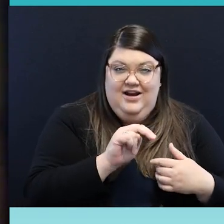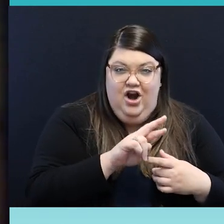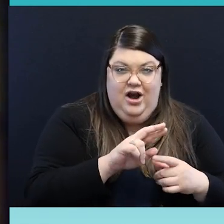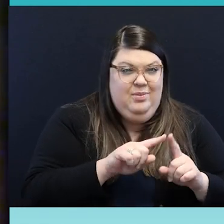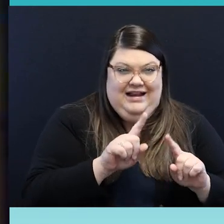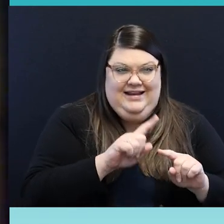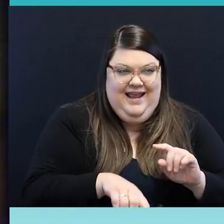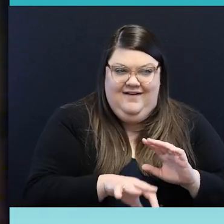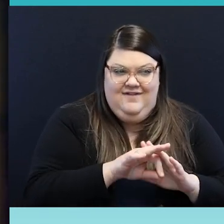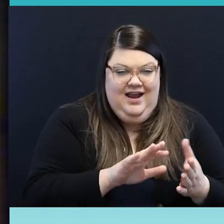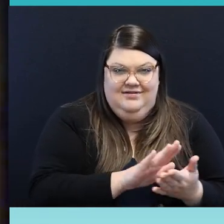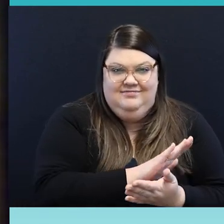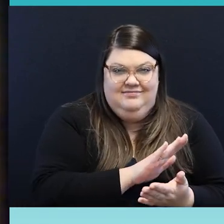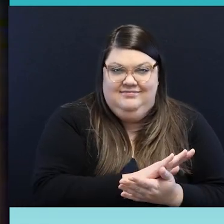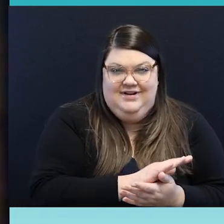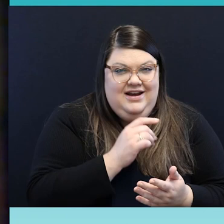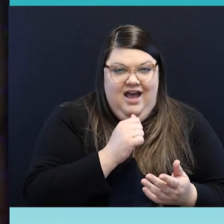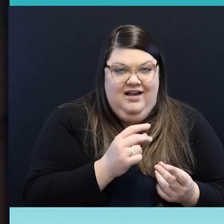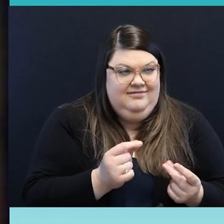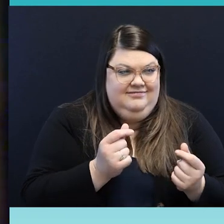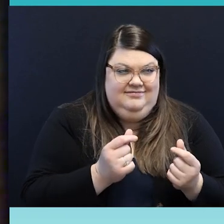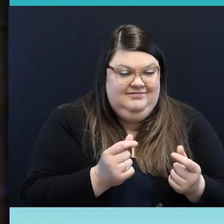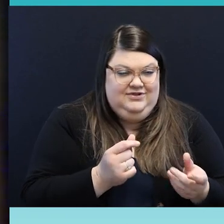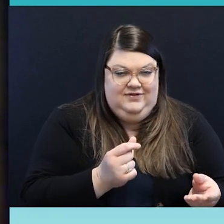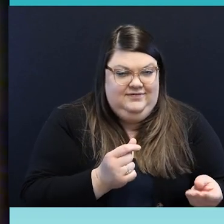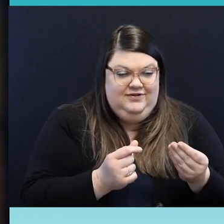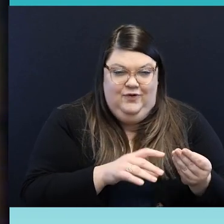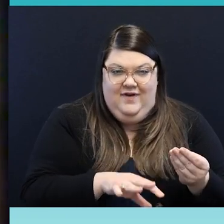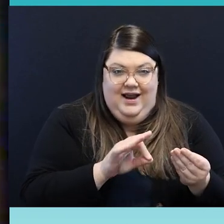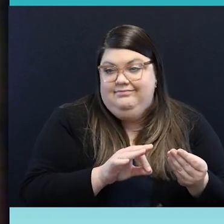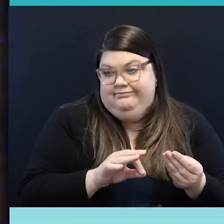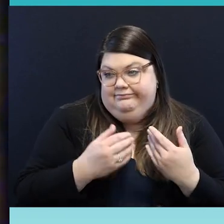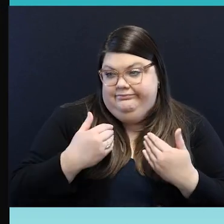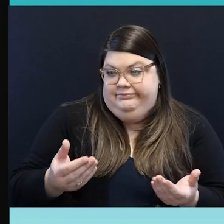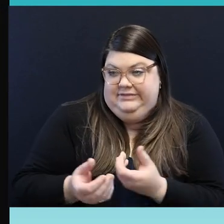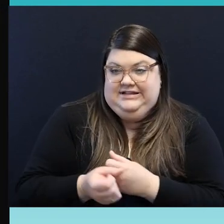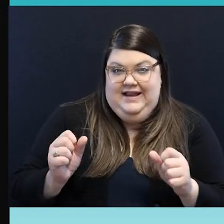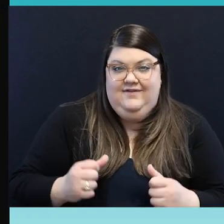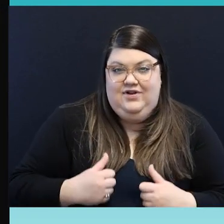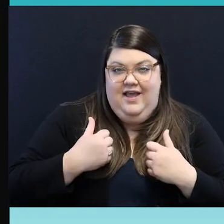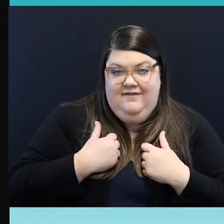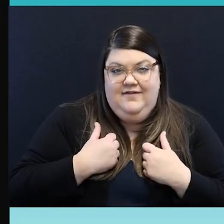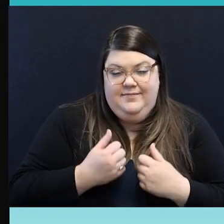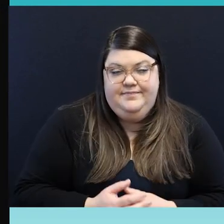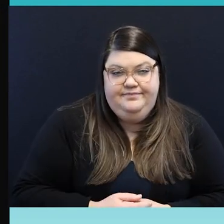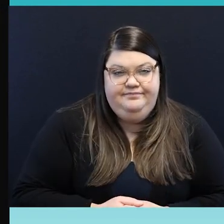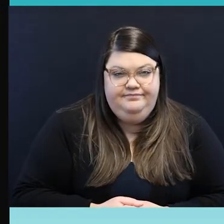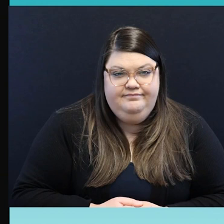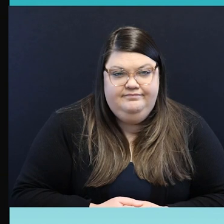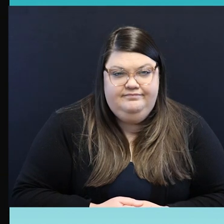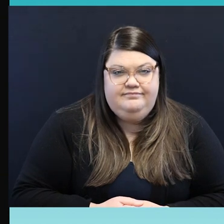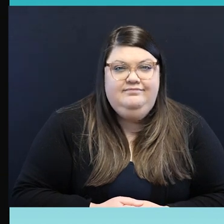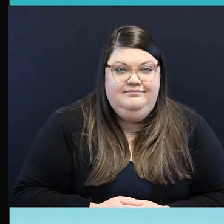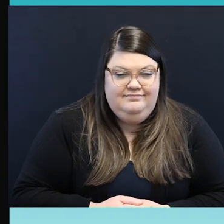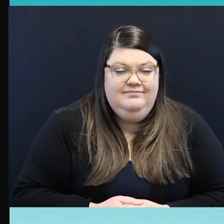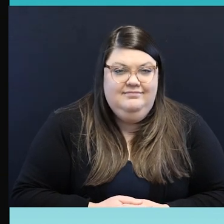and immediately, they're going to go into life-saving mode. Yeah. And I'll follow up on that as Sarah